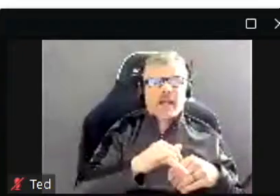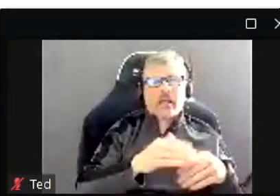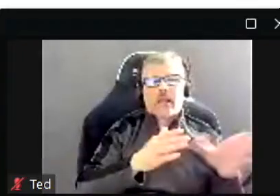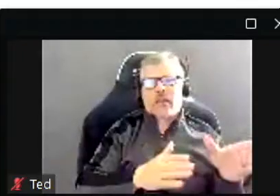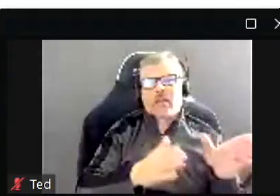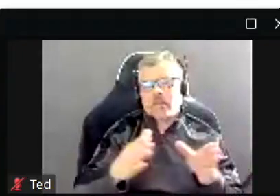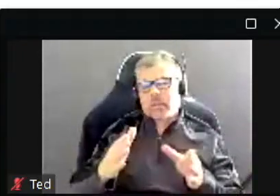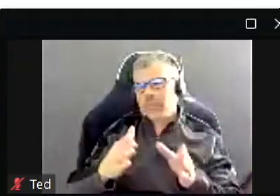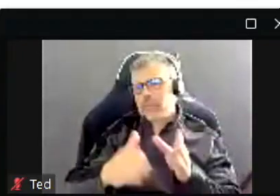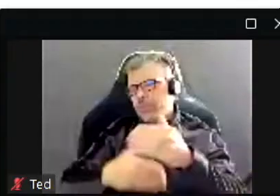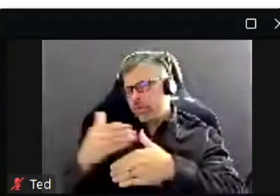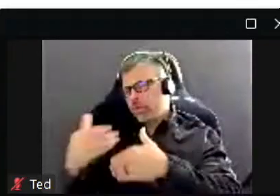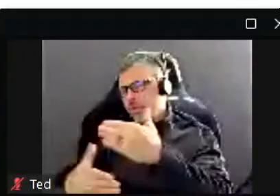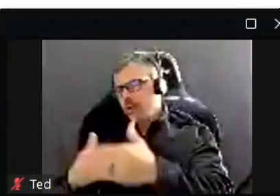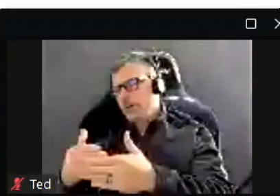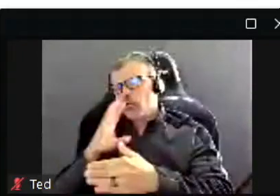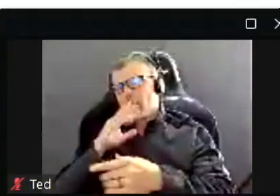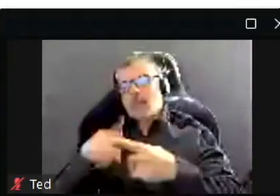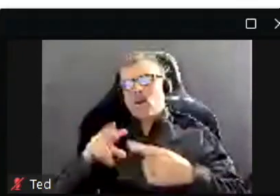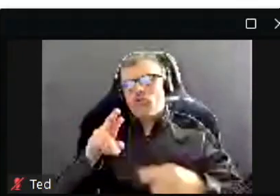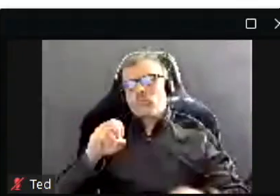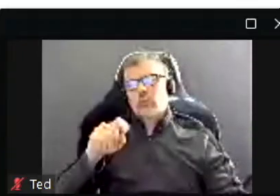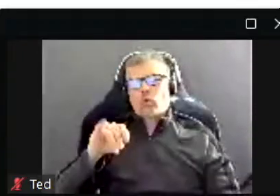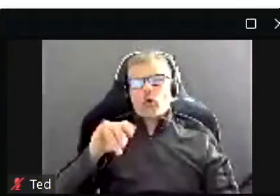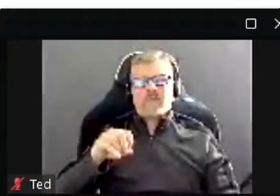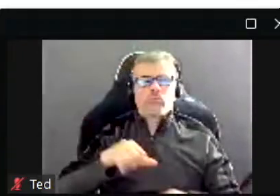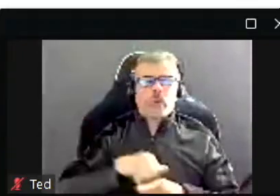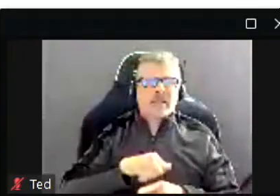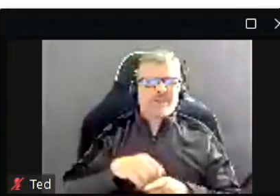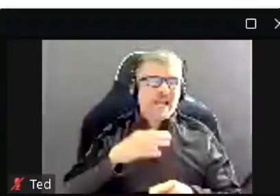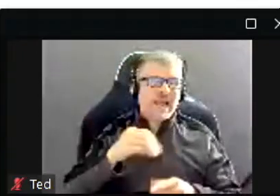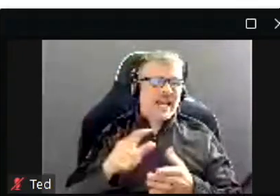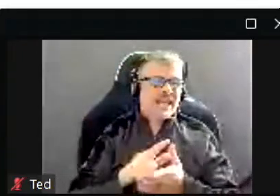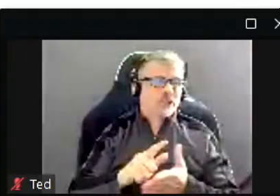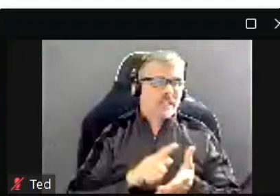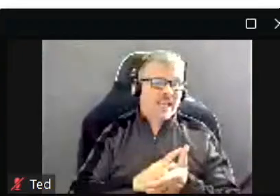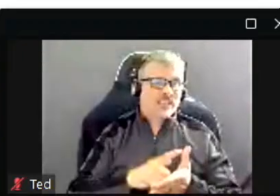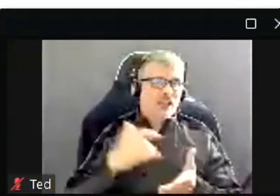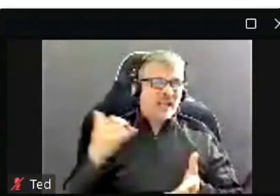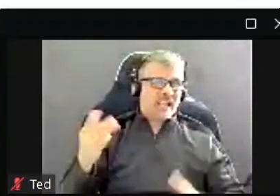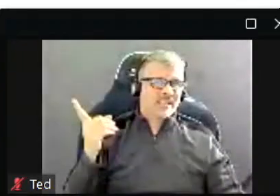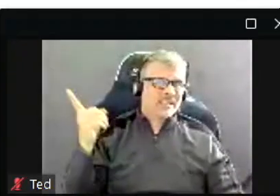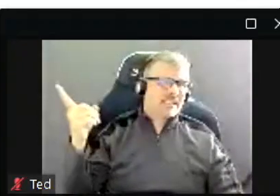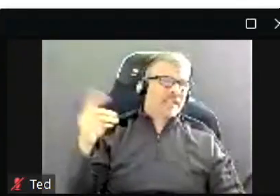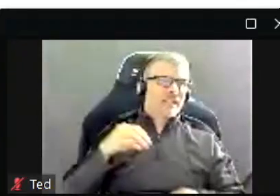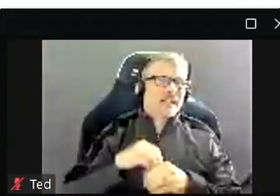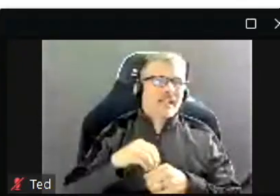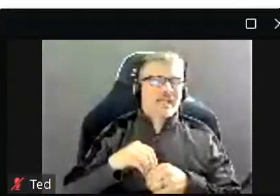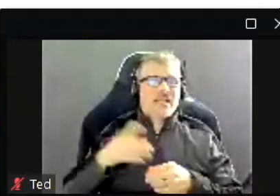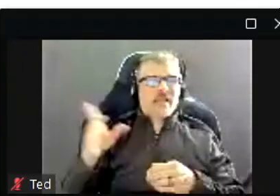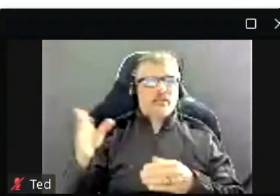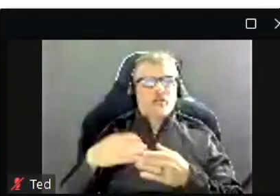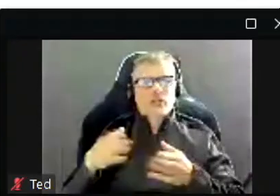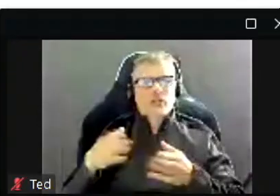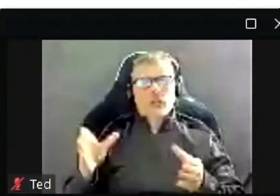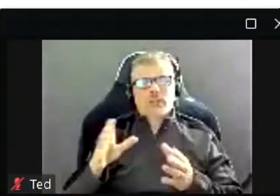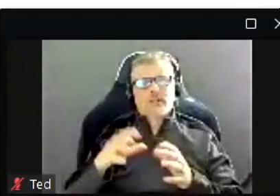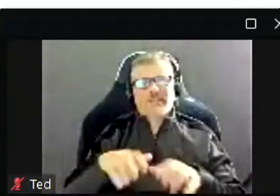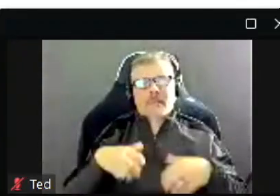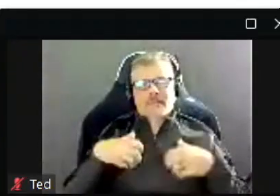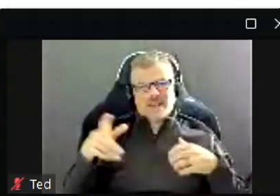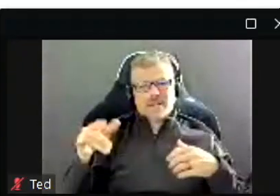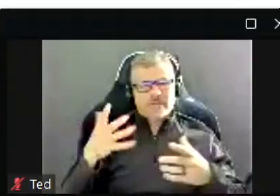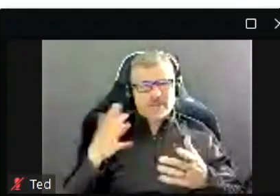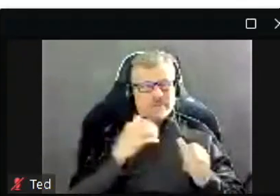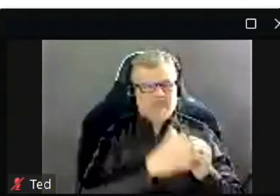restorative practices and legislation that is in the General Assembly right now, which has passed both houses. And then sort of